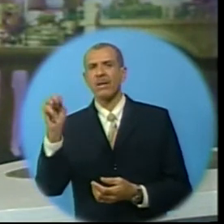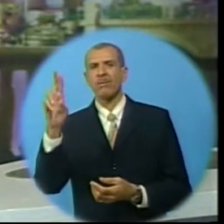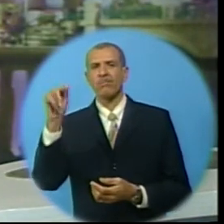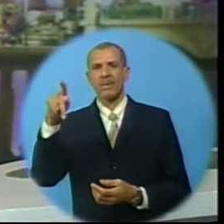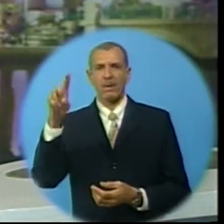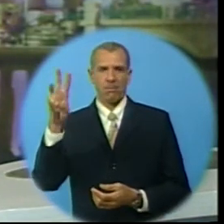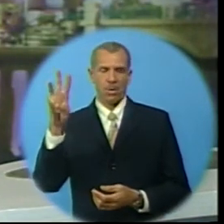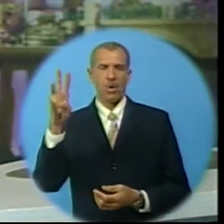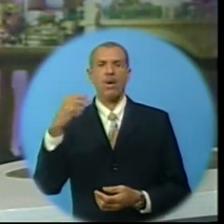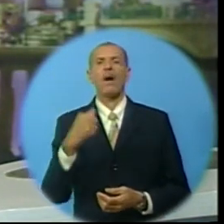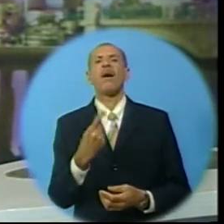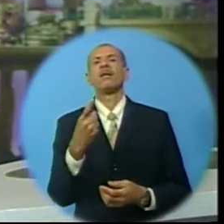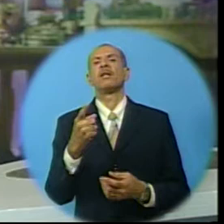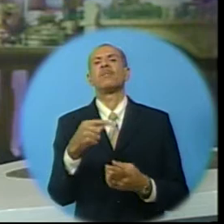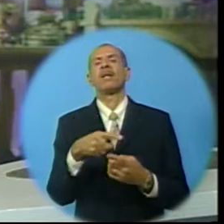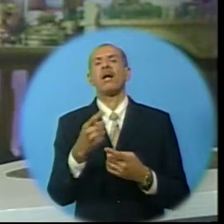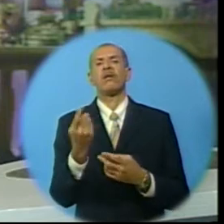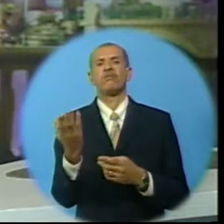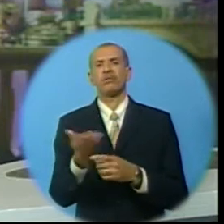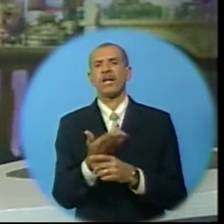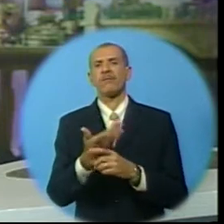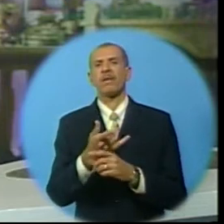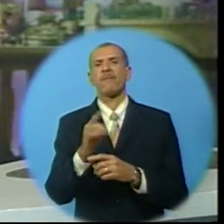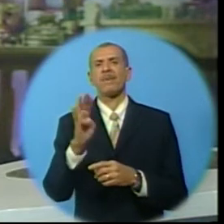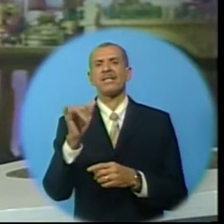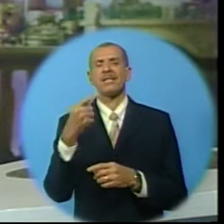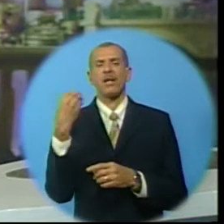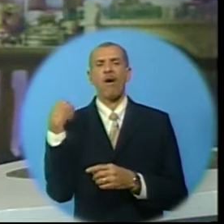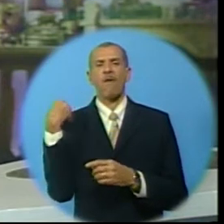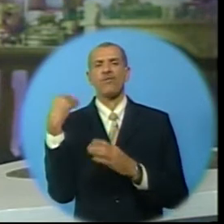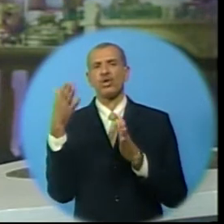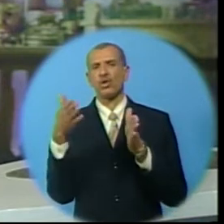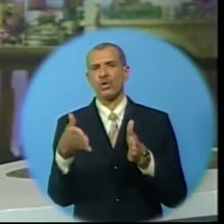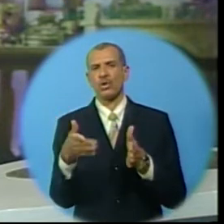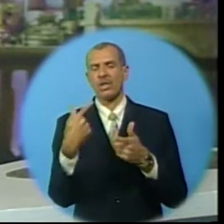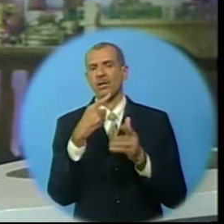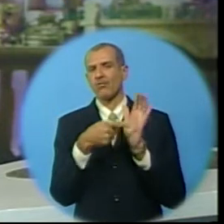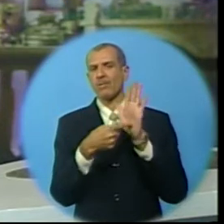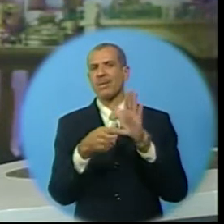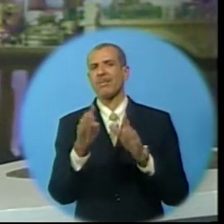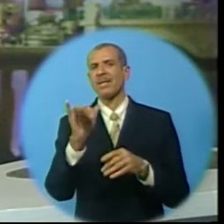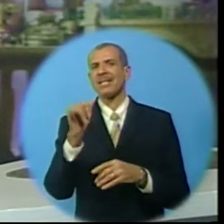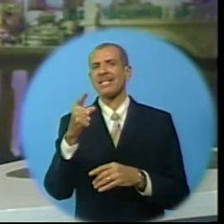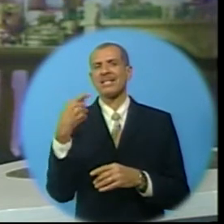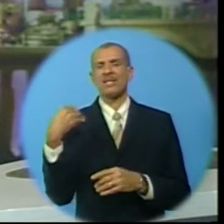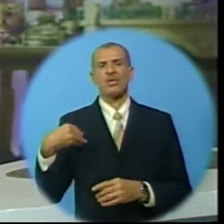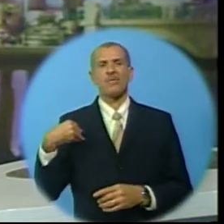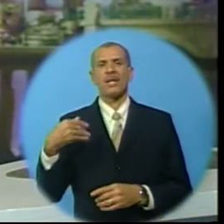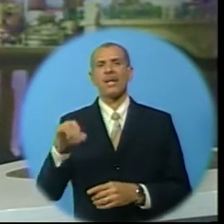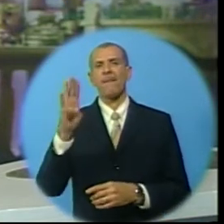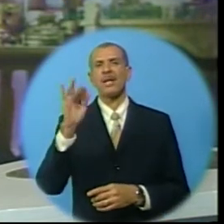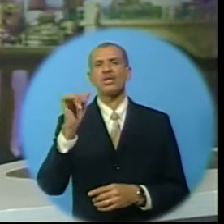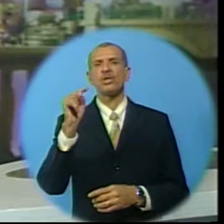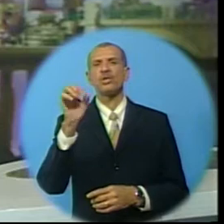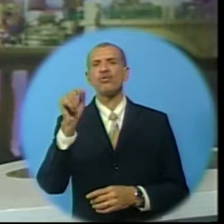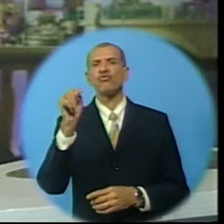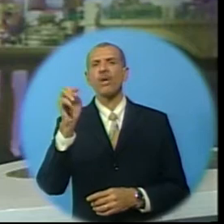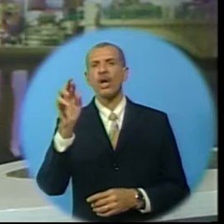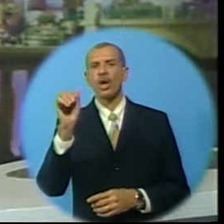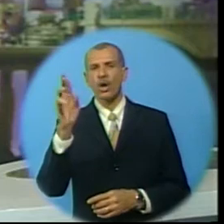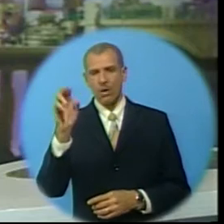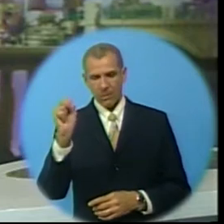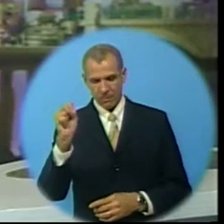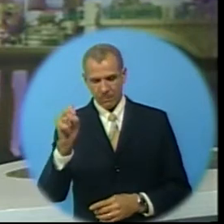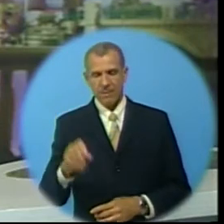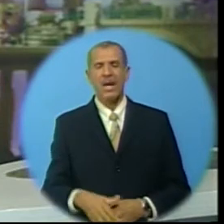Public Workers over the retirement of BIDC officers. This was revealed by BIDC Chairman Benson Straker. He says